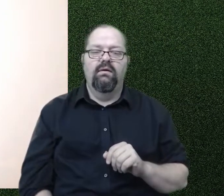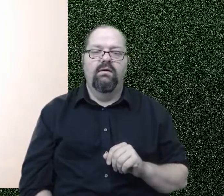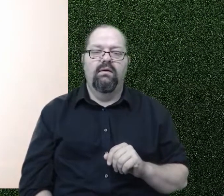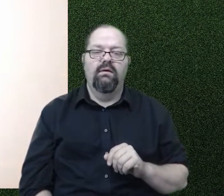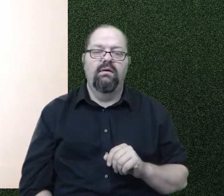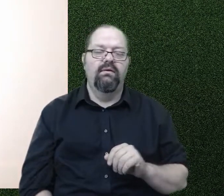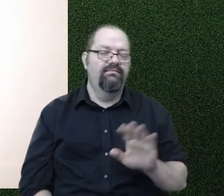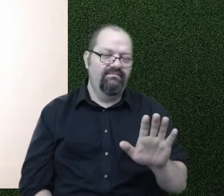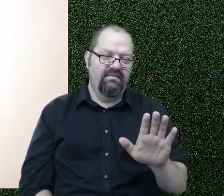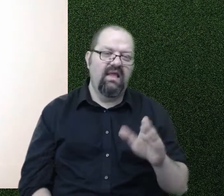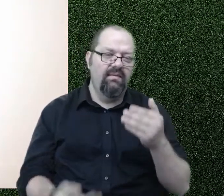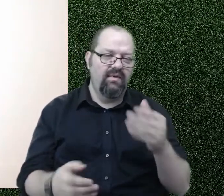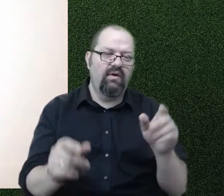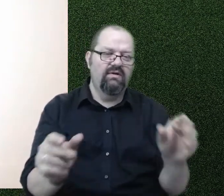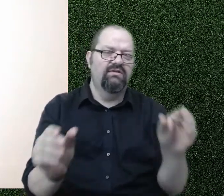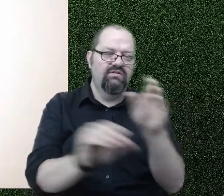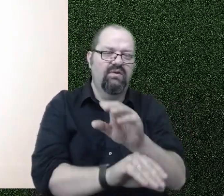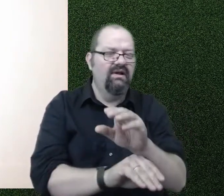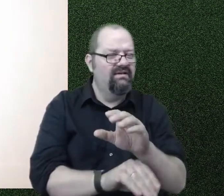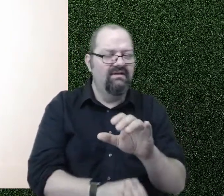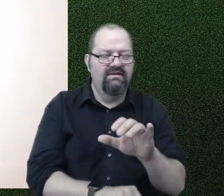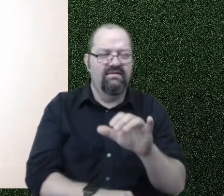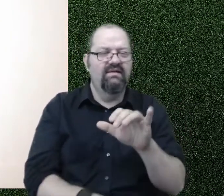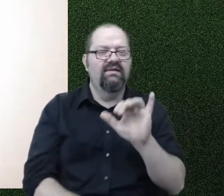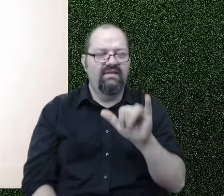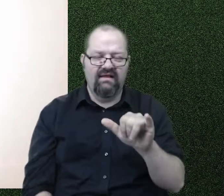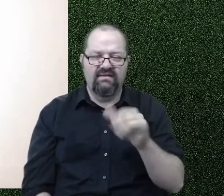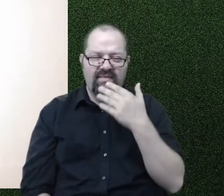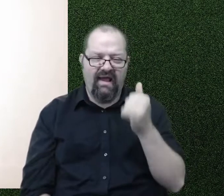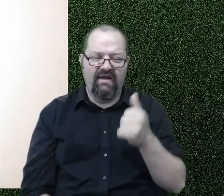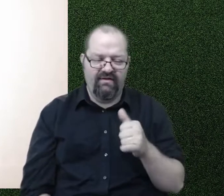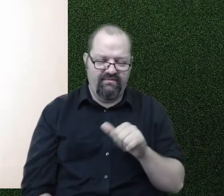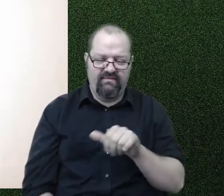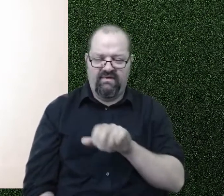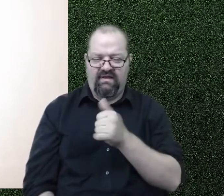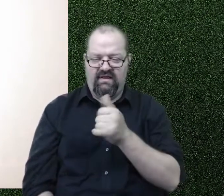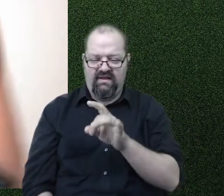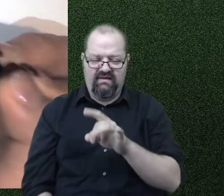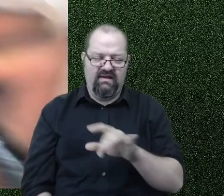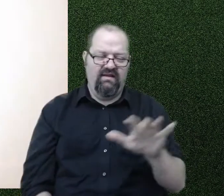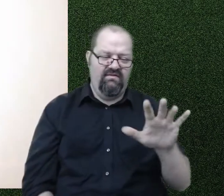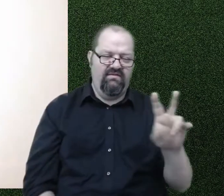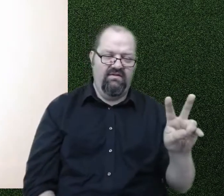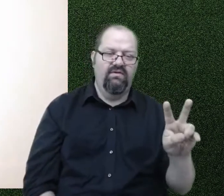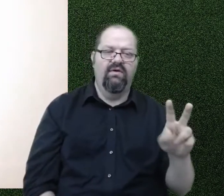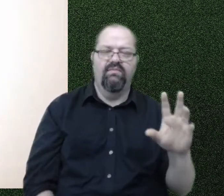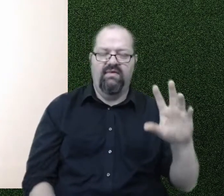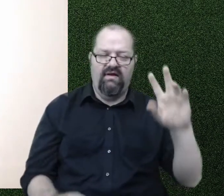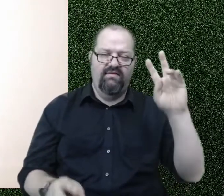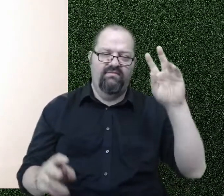think I'm going to switch them right now. I think that 18 and that 52. That's what I meant.